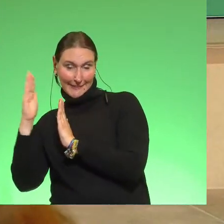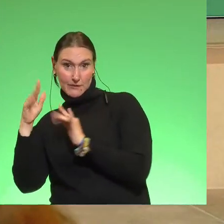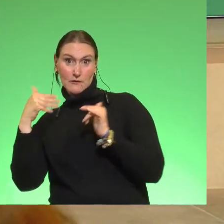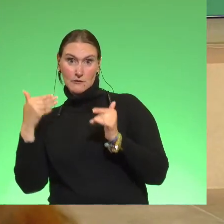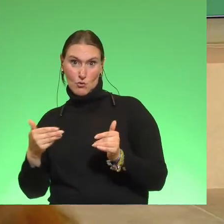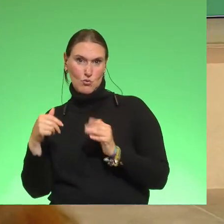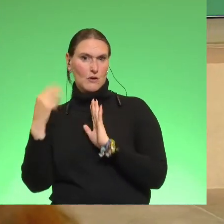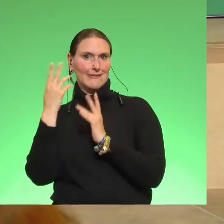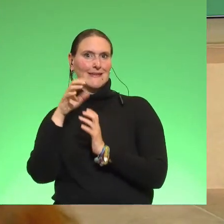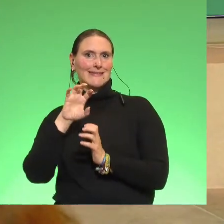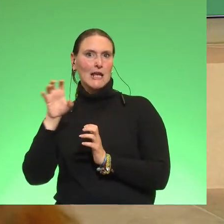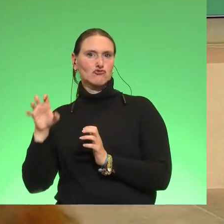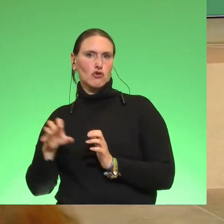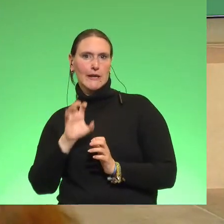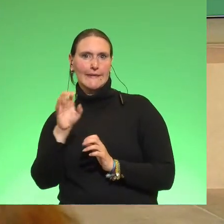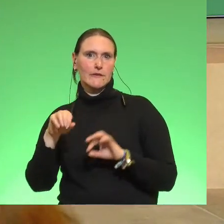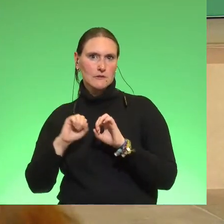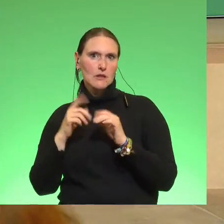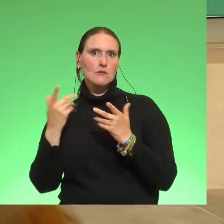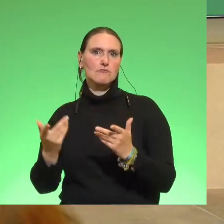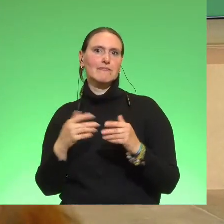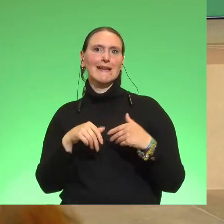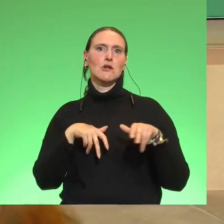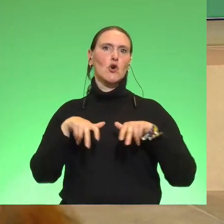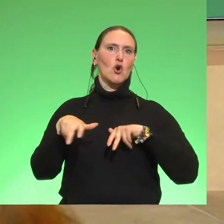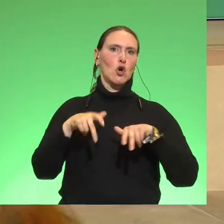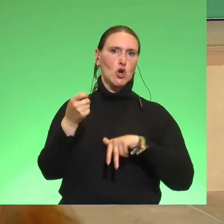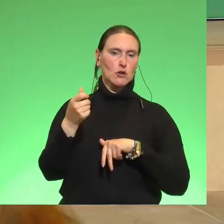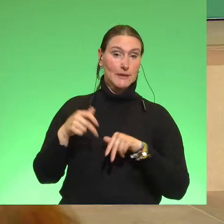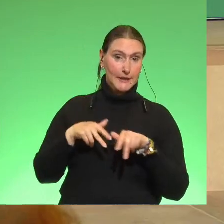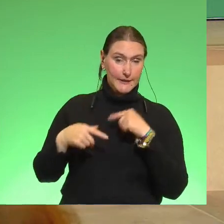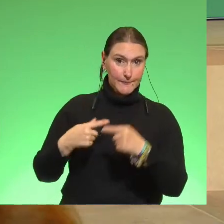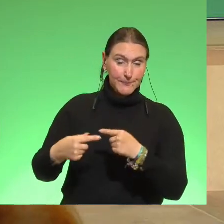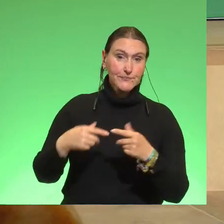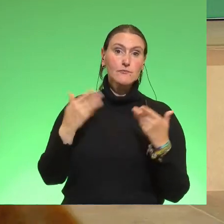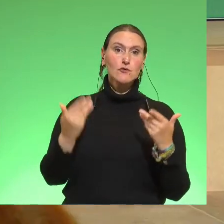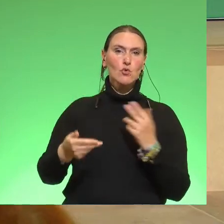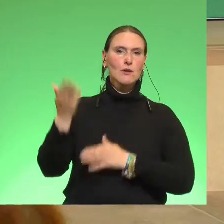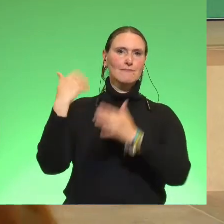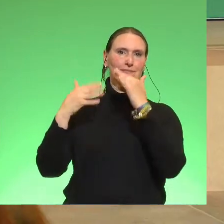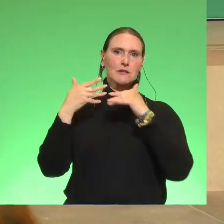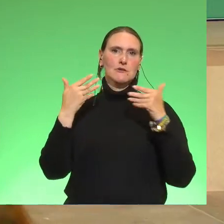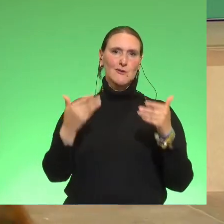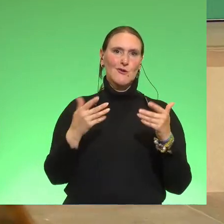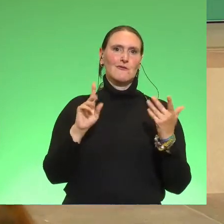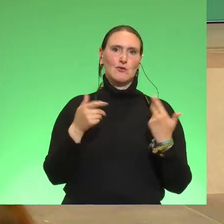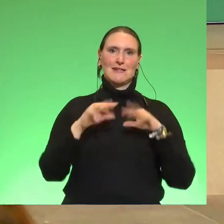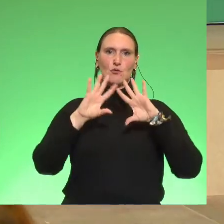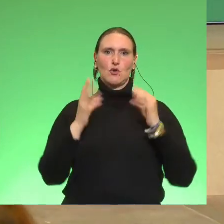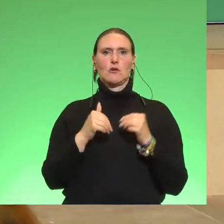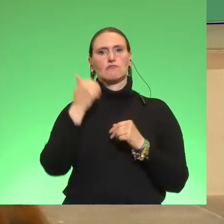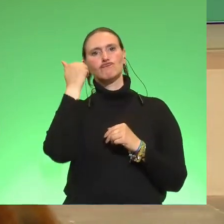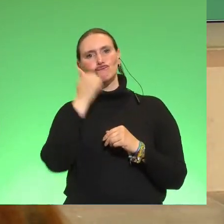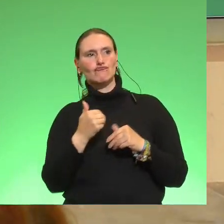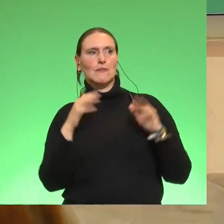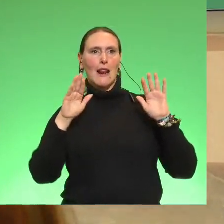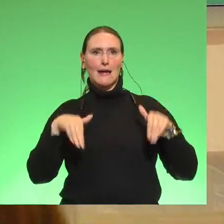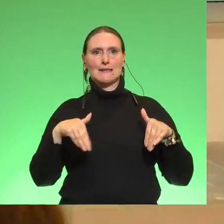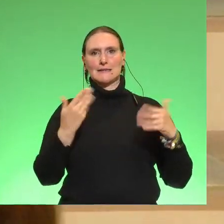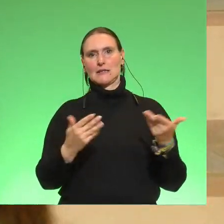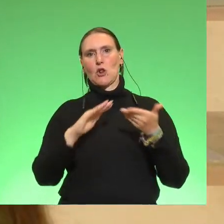and the economy, all products of just a particular history producing our modern world. Let there be Lumbung. Thank you.